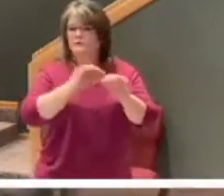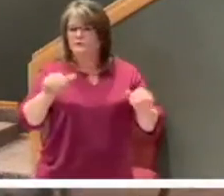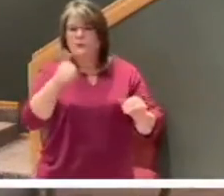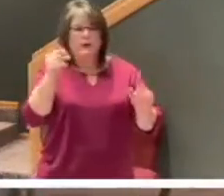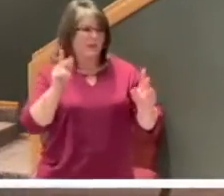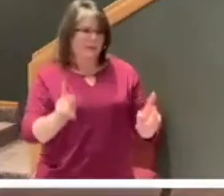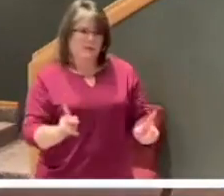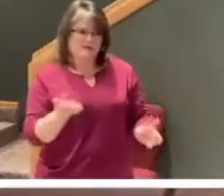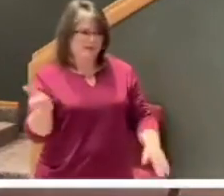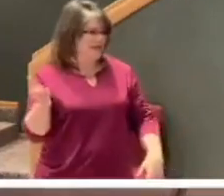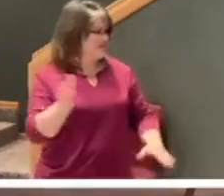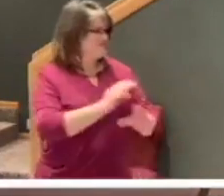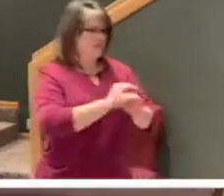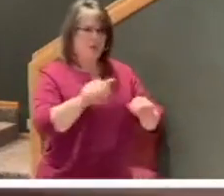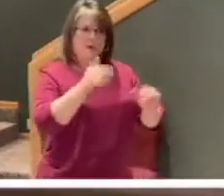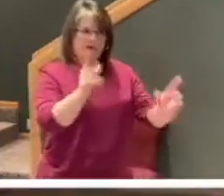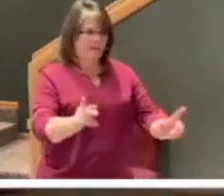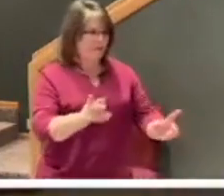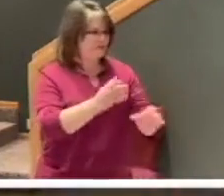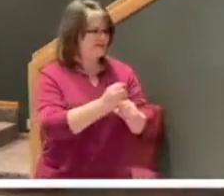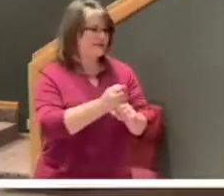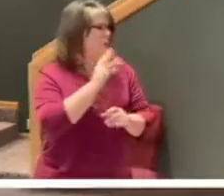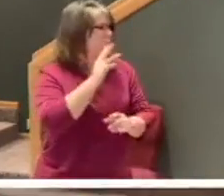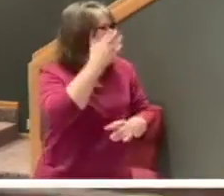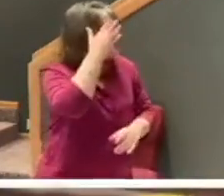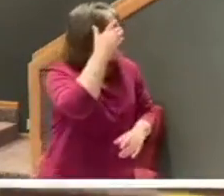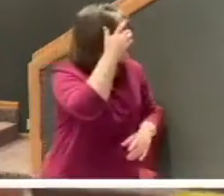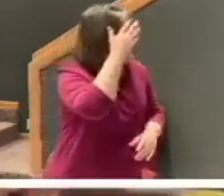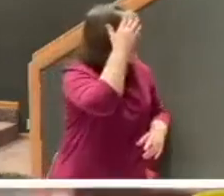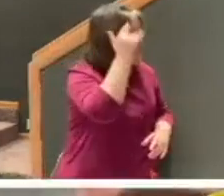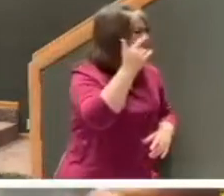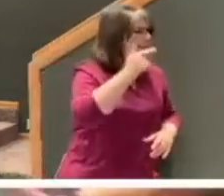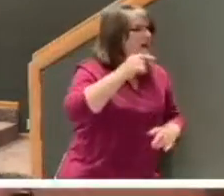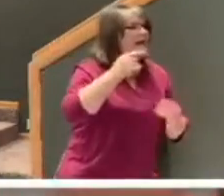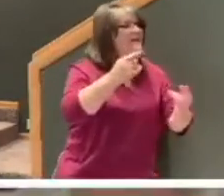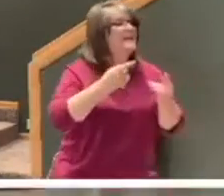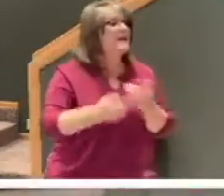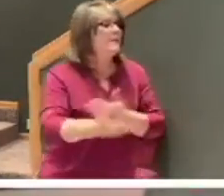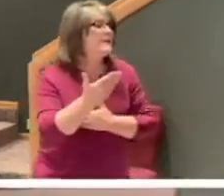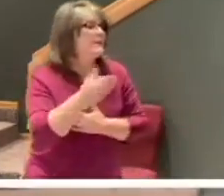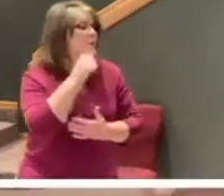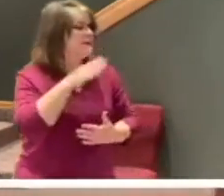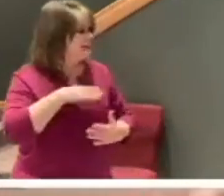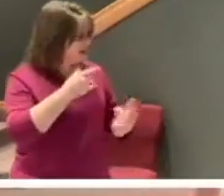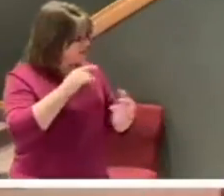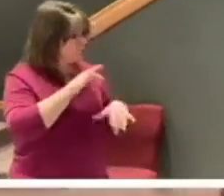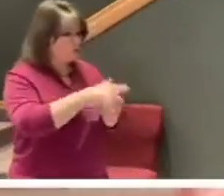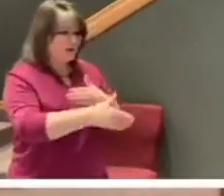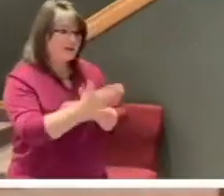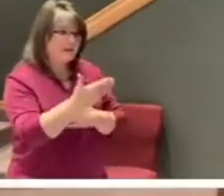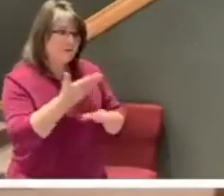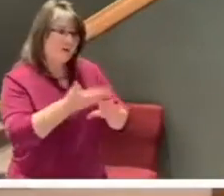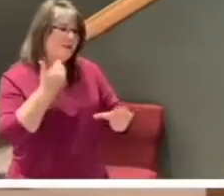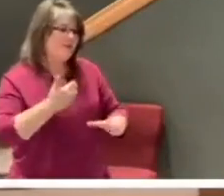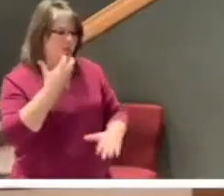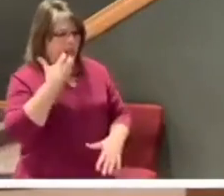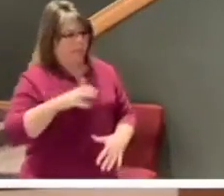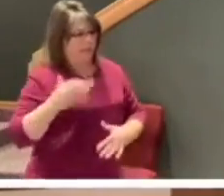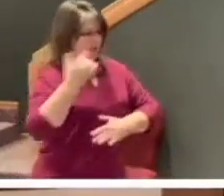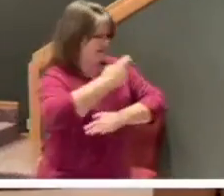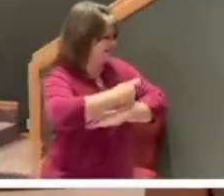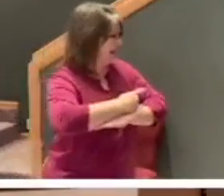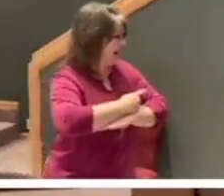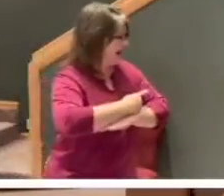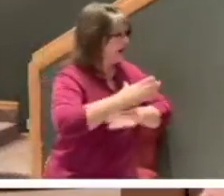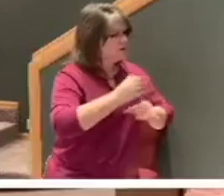there. No one else is there to get water. Why? Because they come out in the morning. The ladies come out early in the morning before the heat of the day